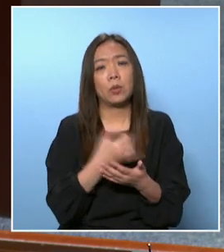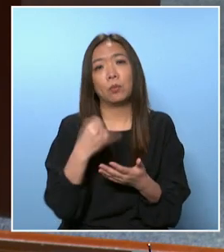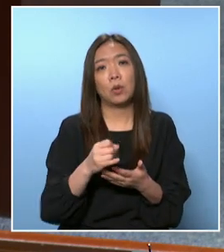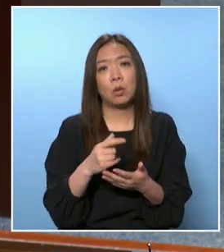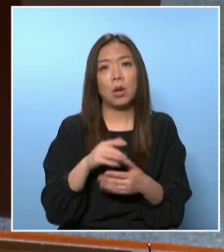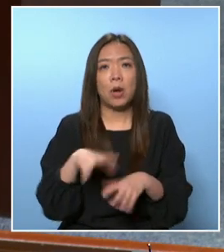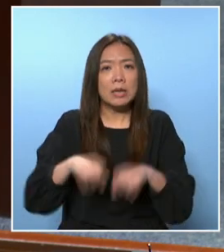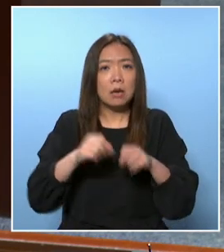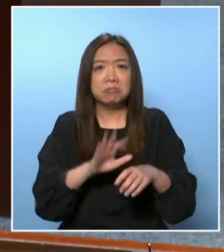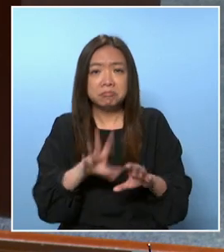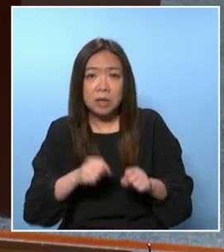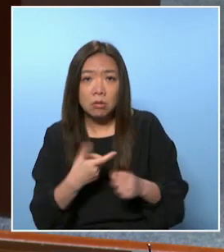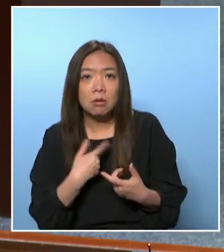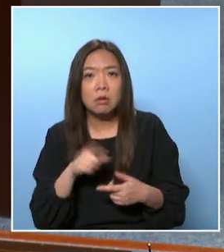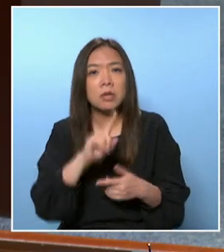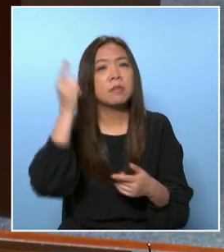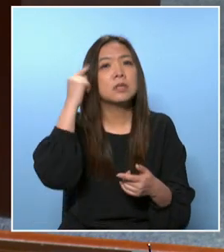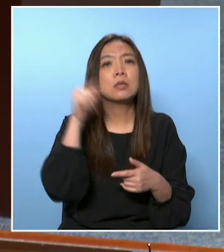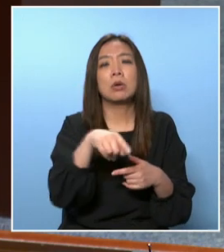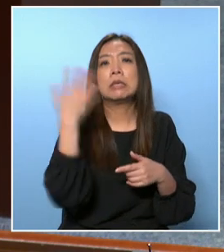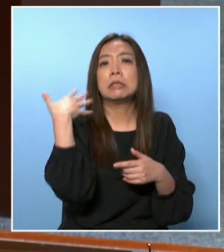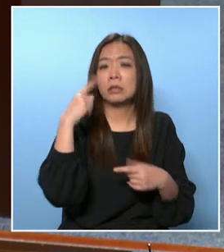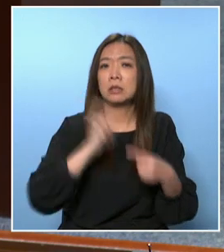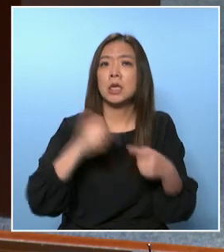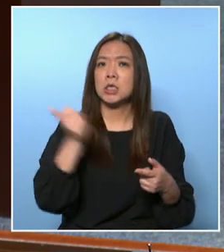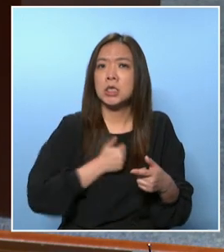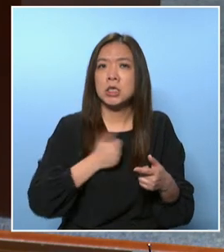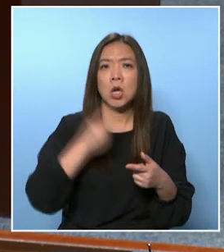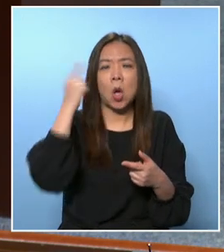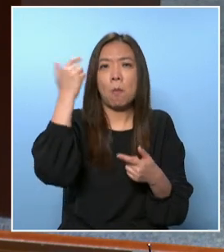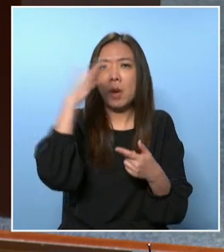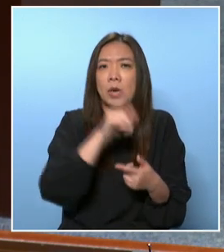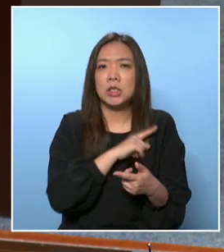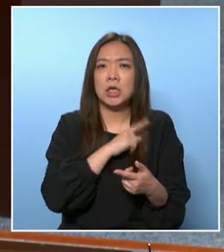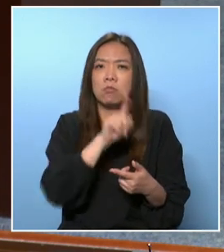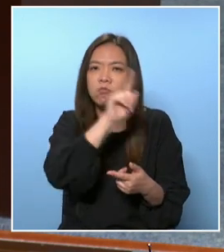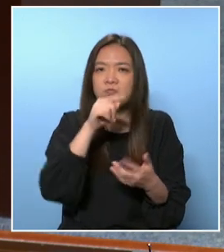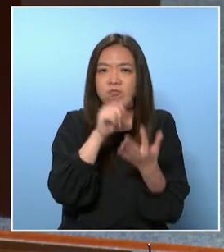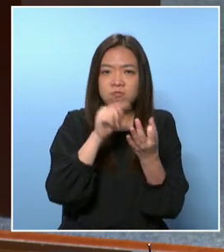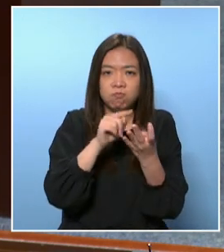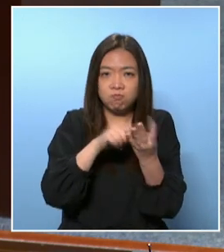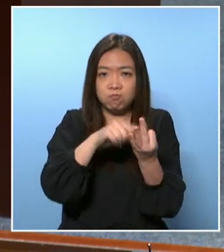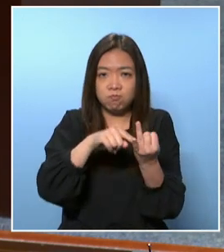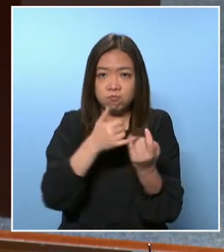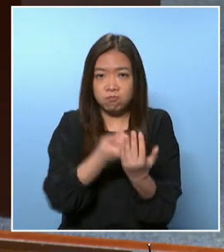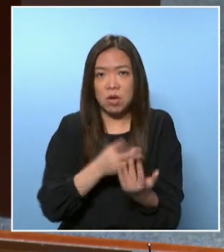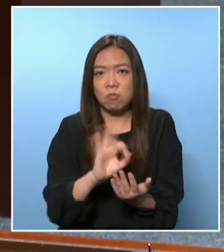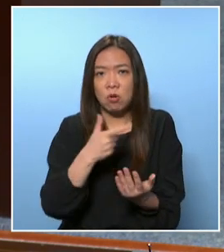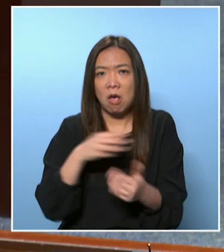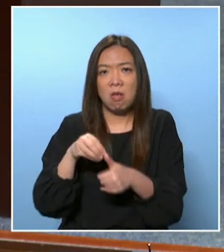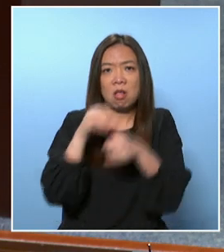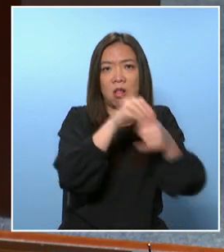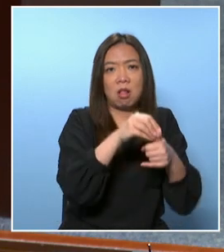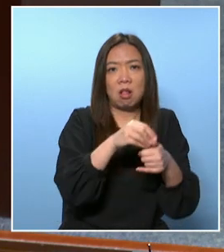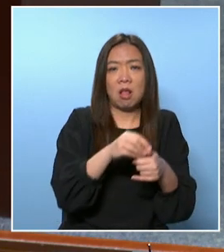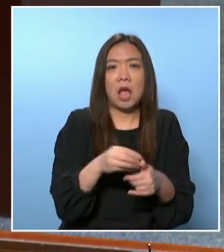doctors cannot do it. If there is an argument, how can you make sure that someone has the mental capacity? What tools have you